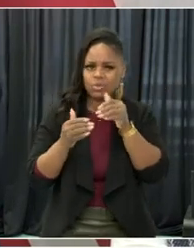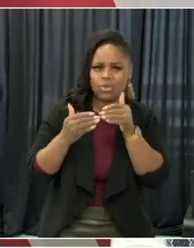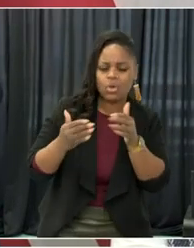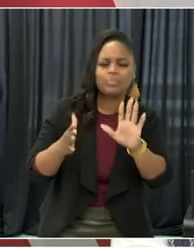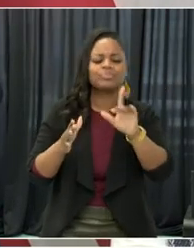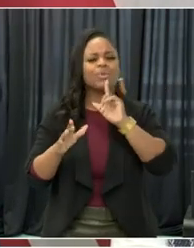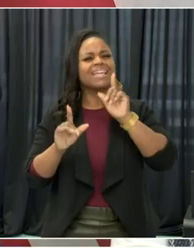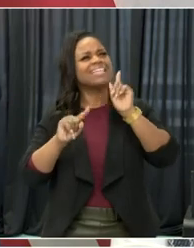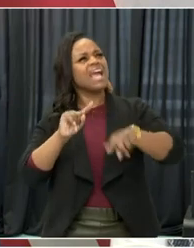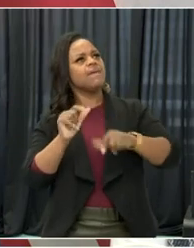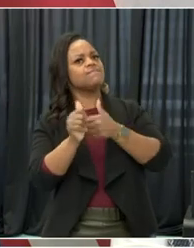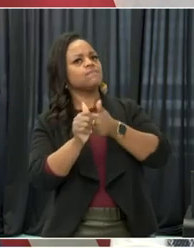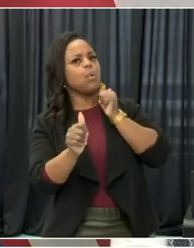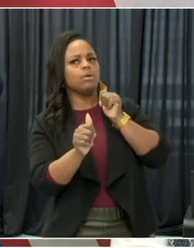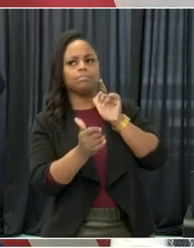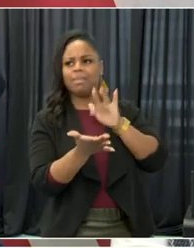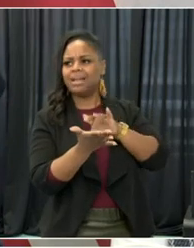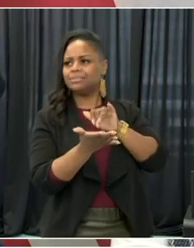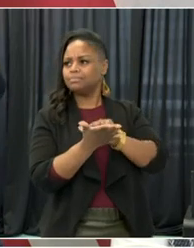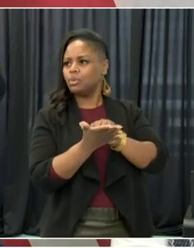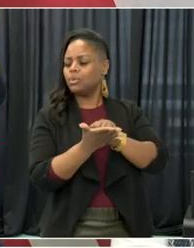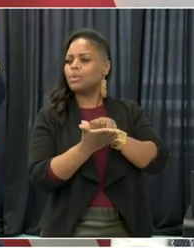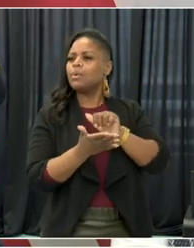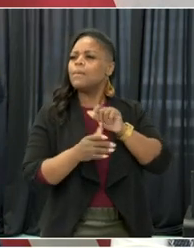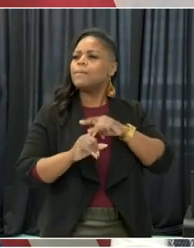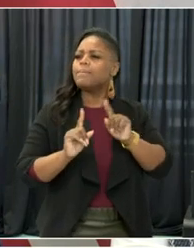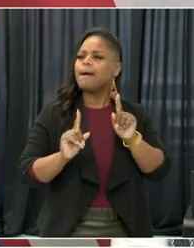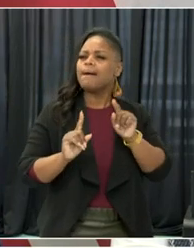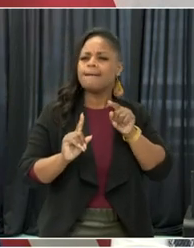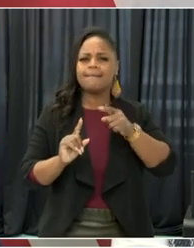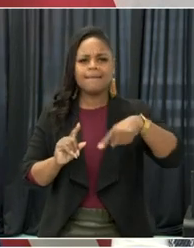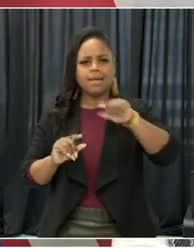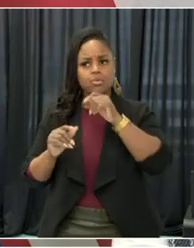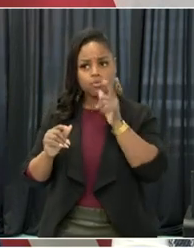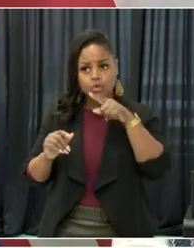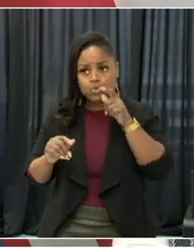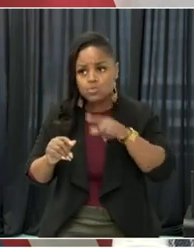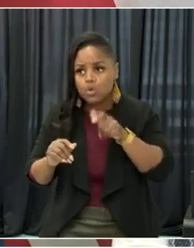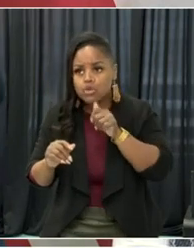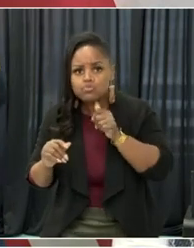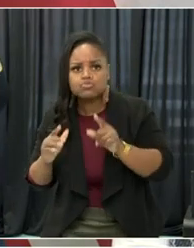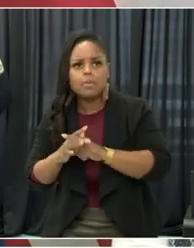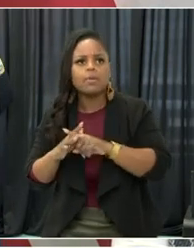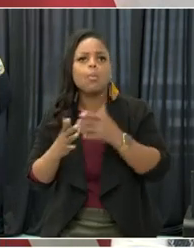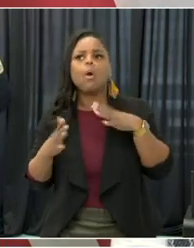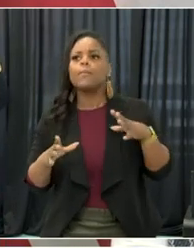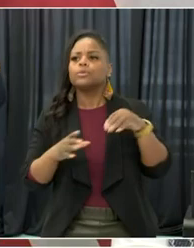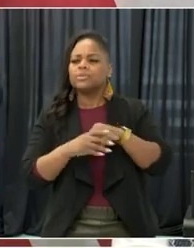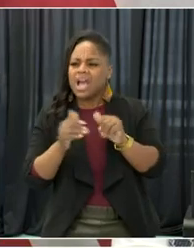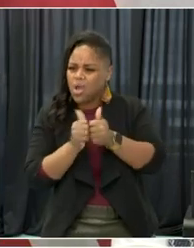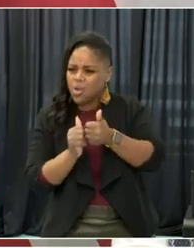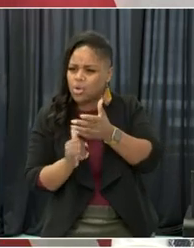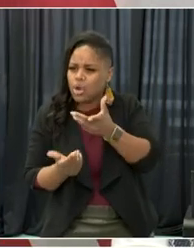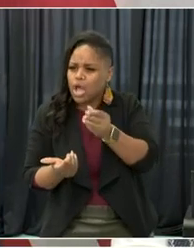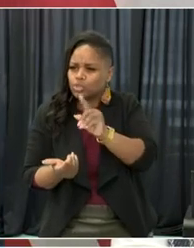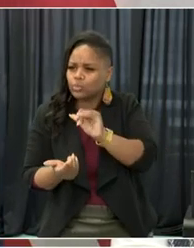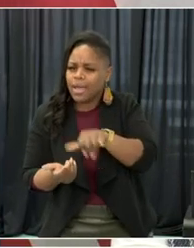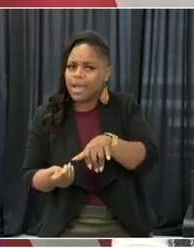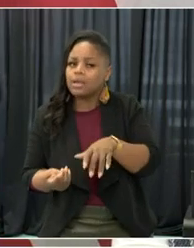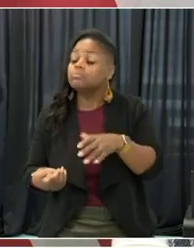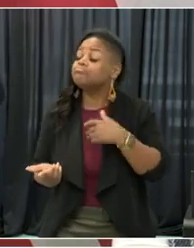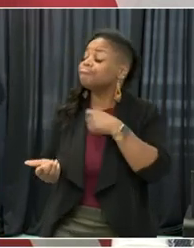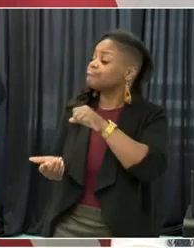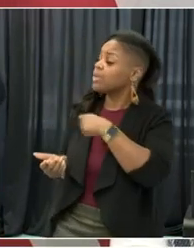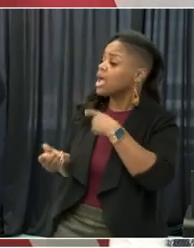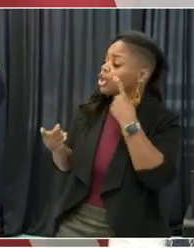reach everybody, the kids that don't show up and don't want to be part of what goes on at the right center? So I agree with the last thing that you asked. How do we